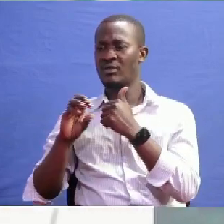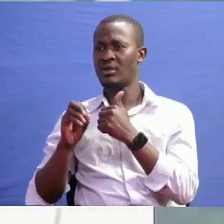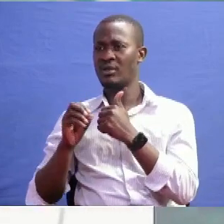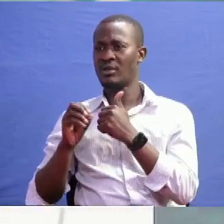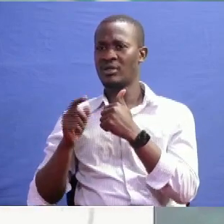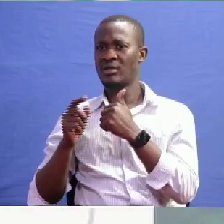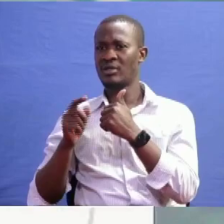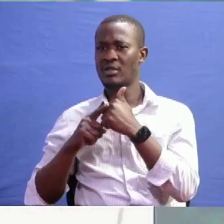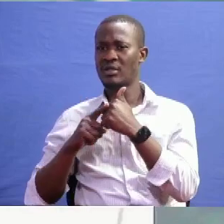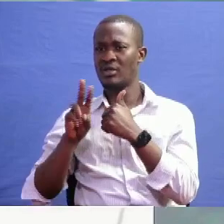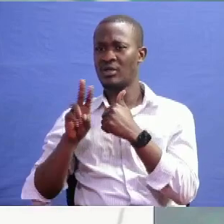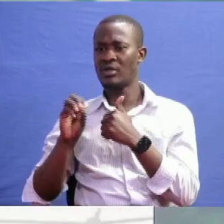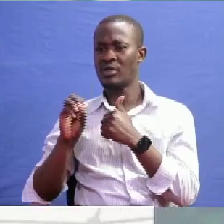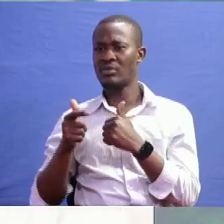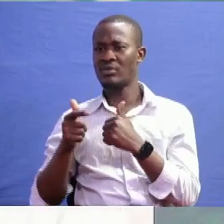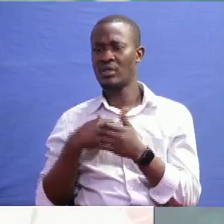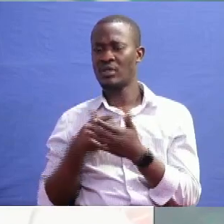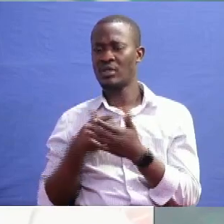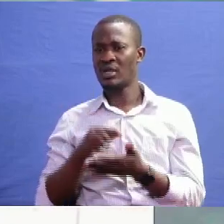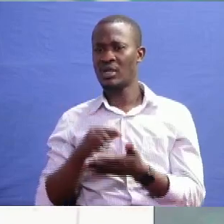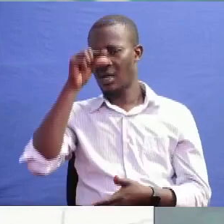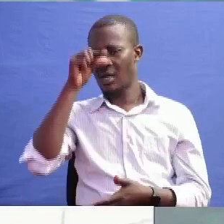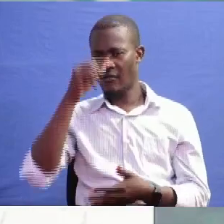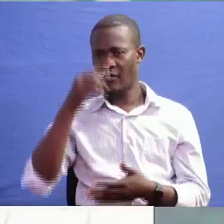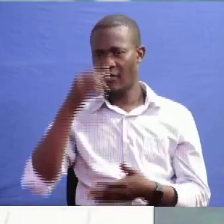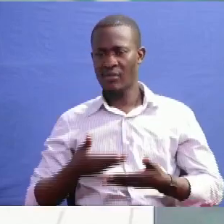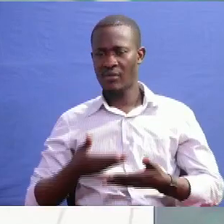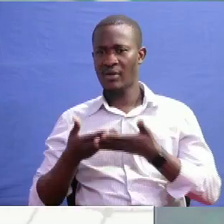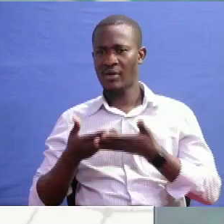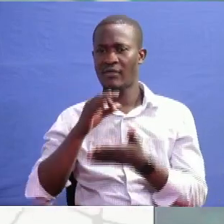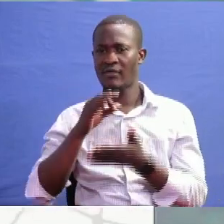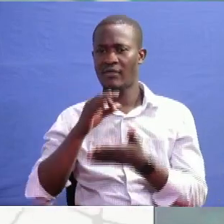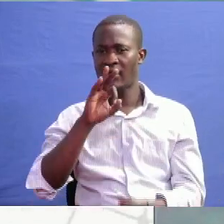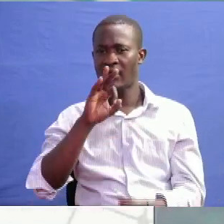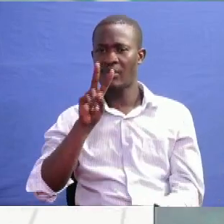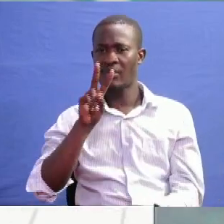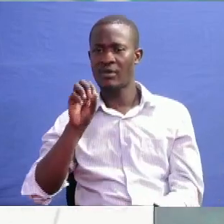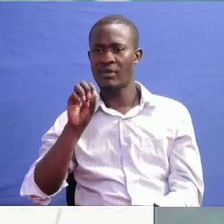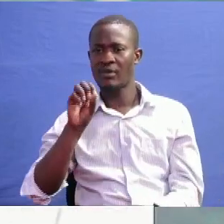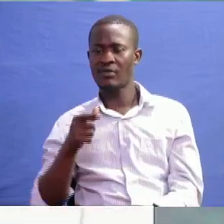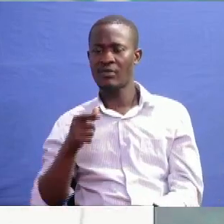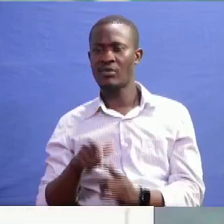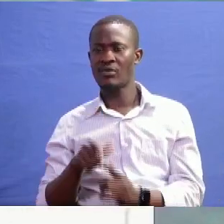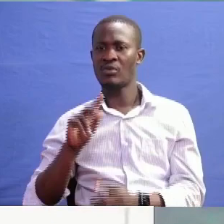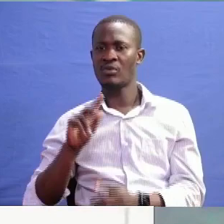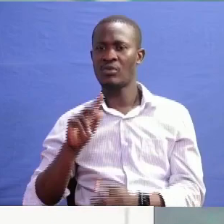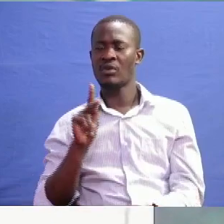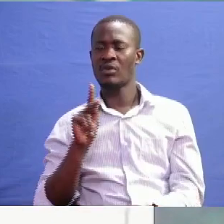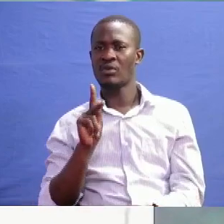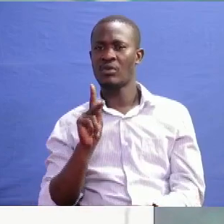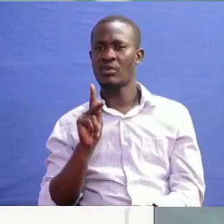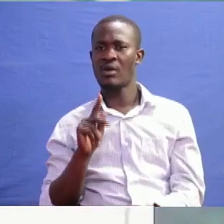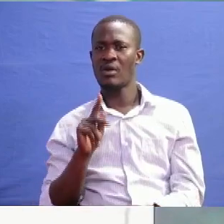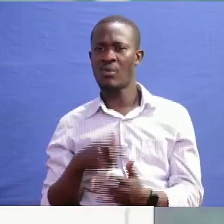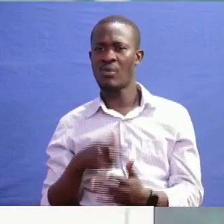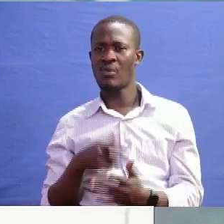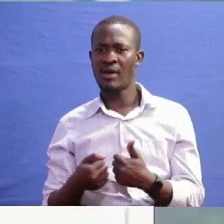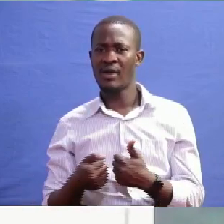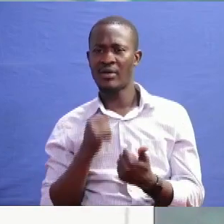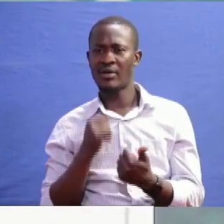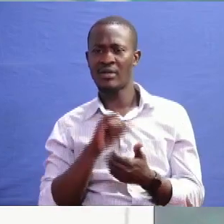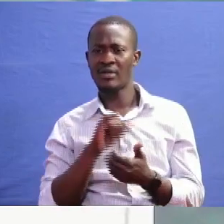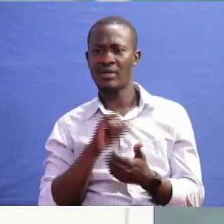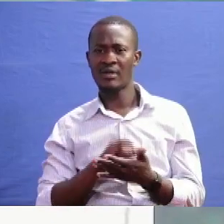620 then. The government was still giving over 340,000 to KU as a grant. So what has happened this time is